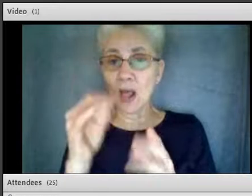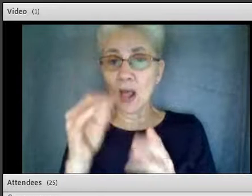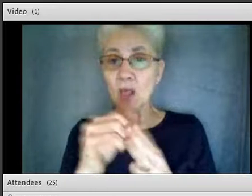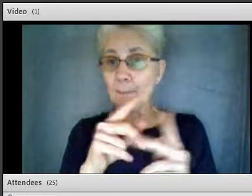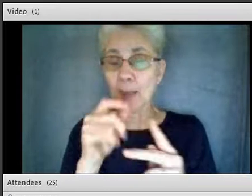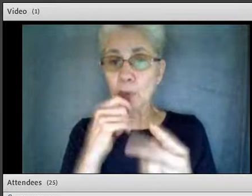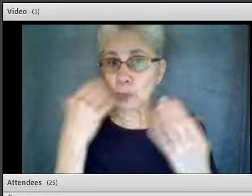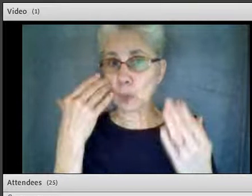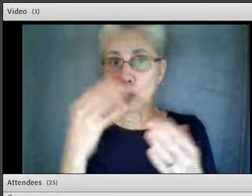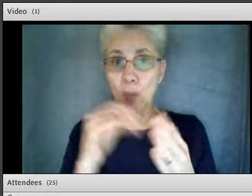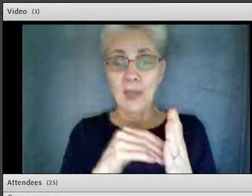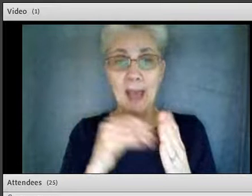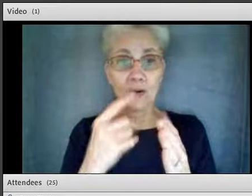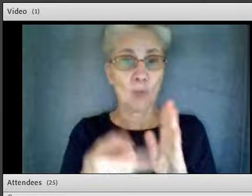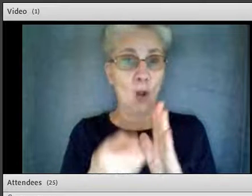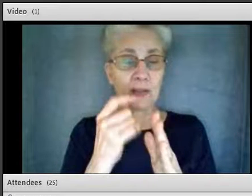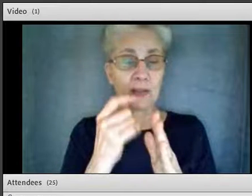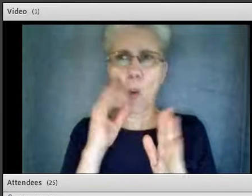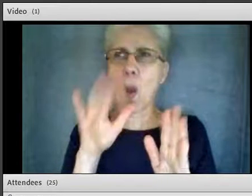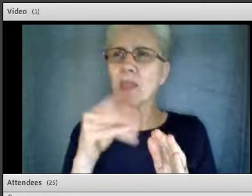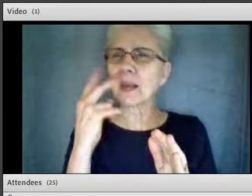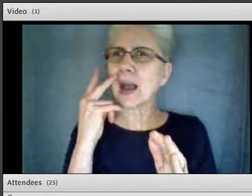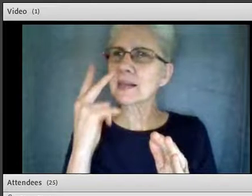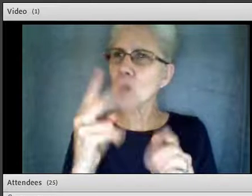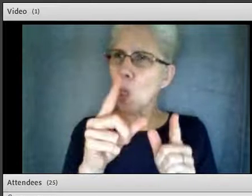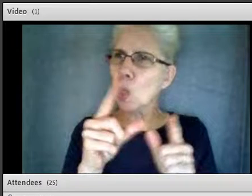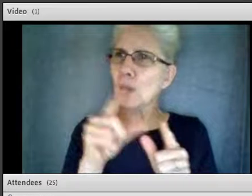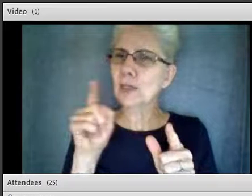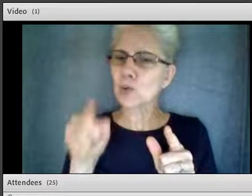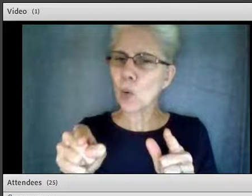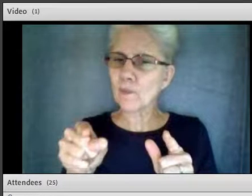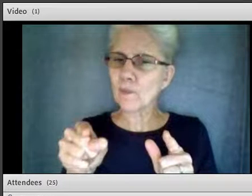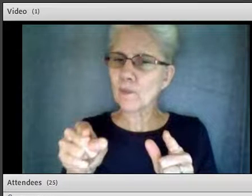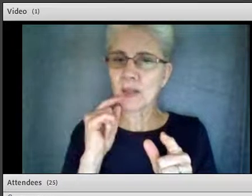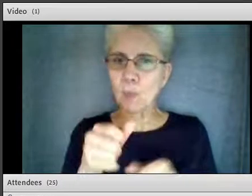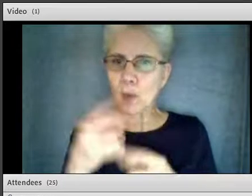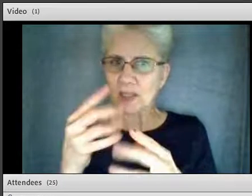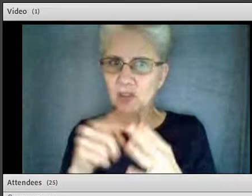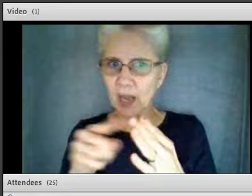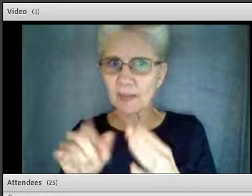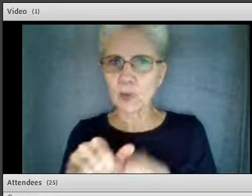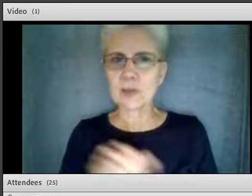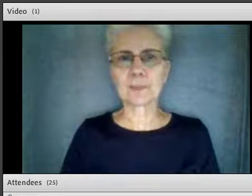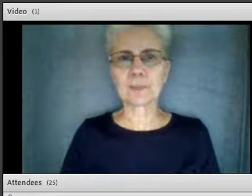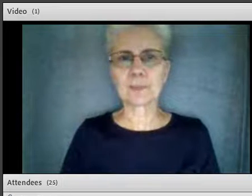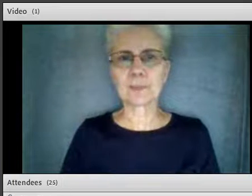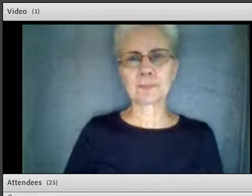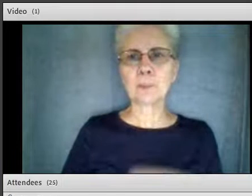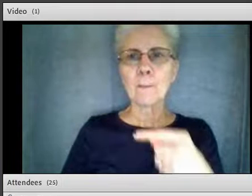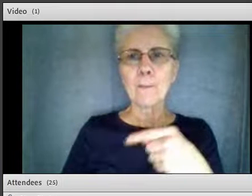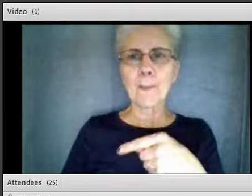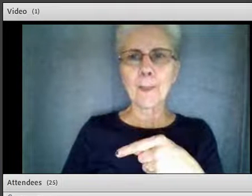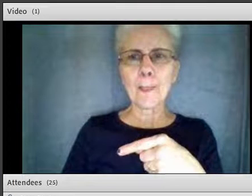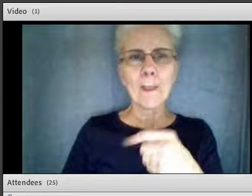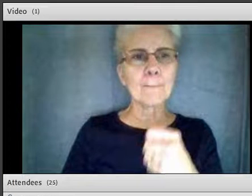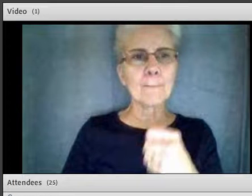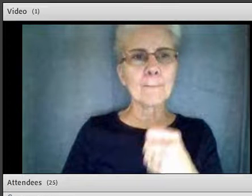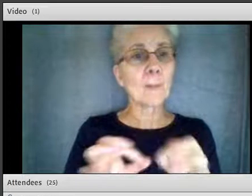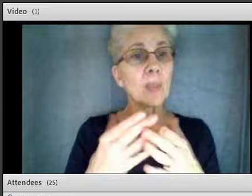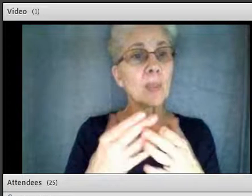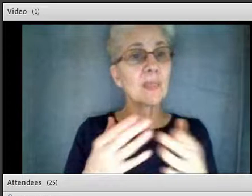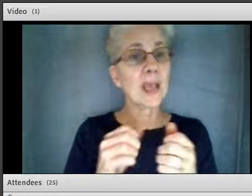think I saw a location over here, and they want to check those out. The most important thing with your website is to create a connection to your